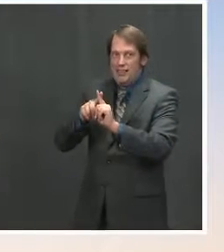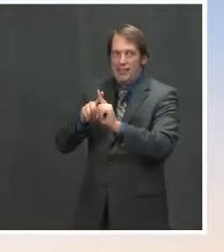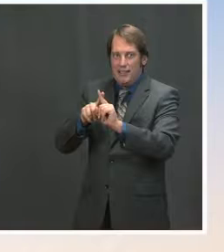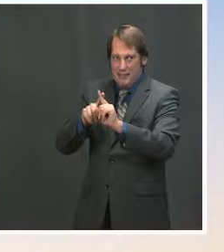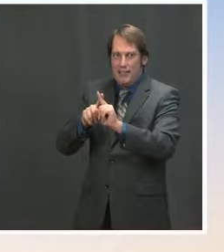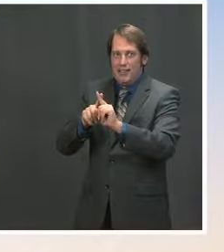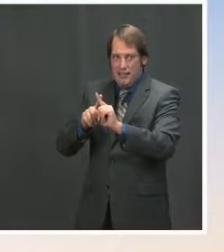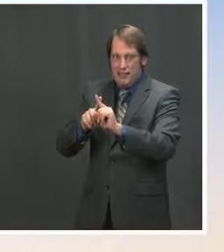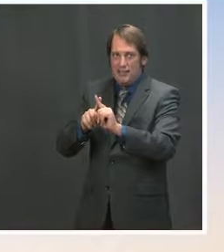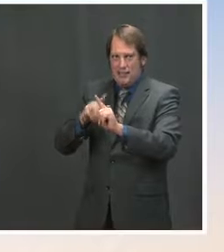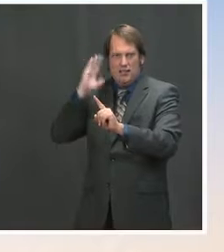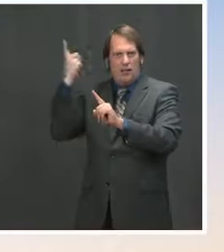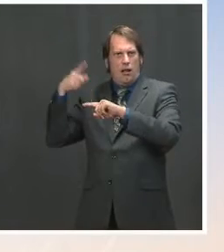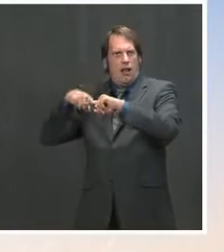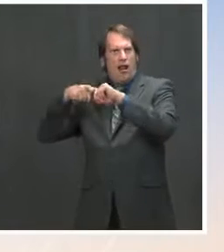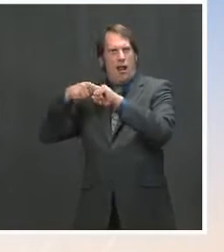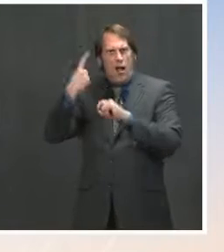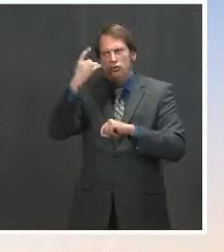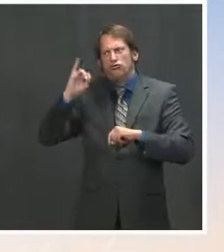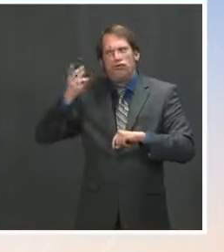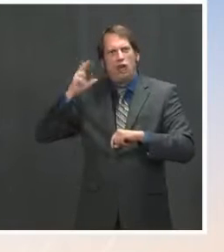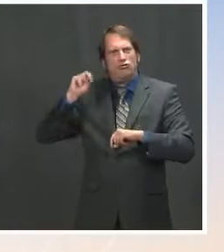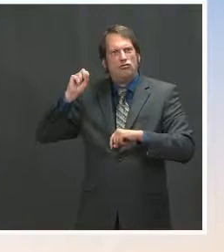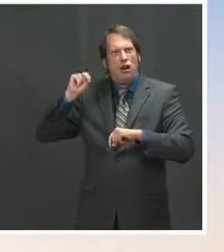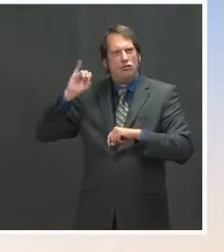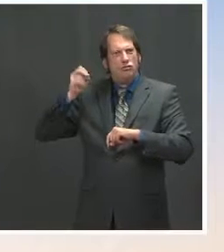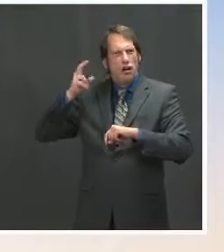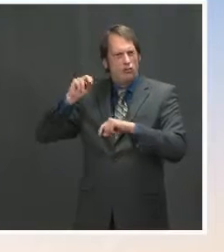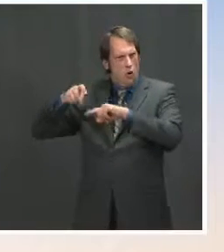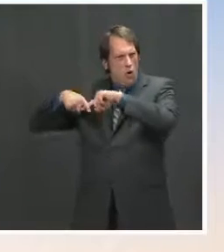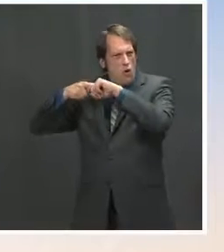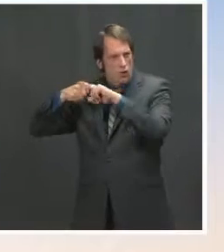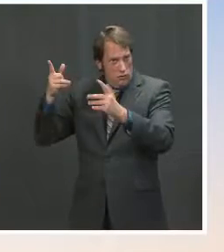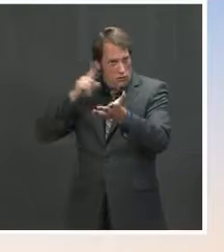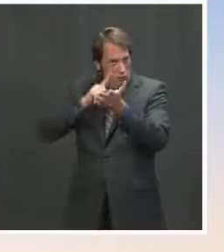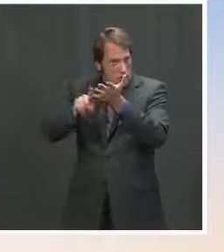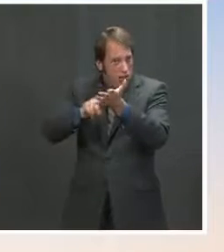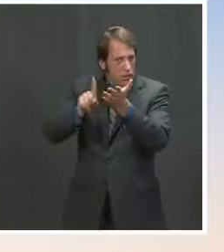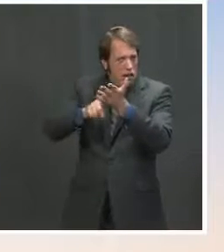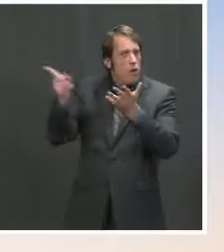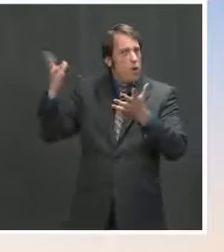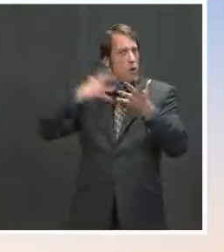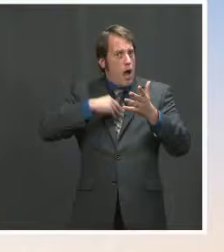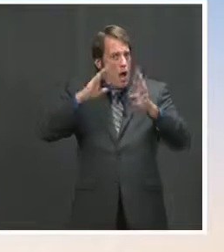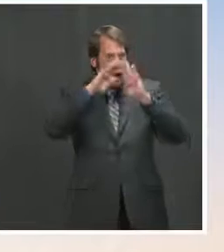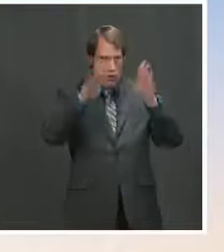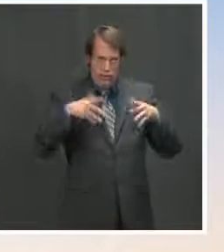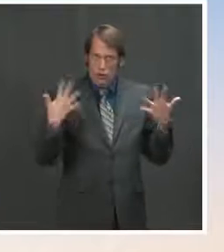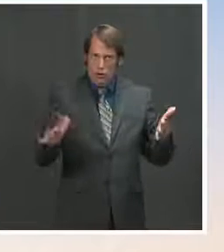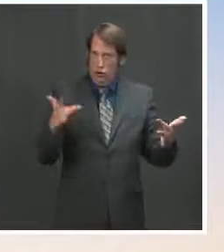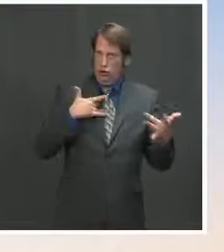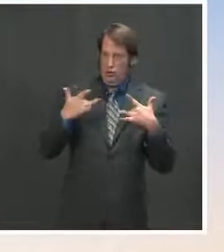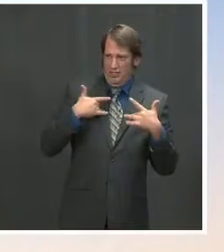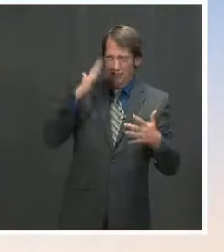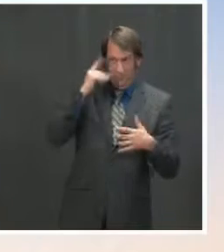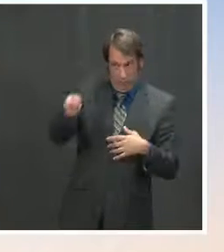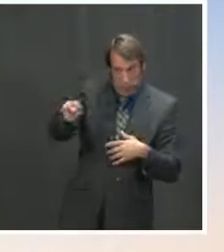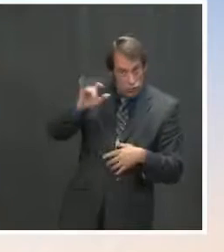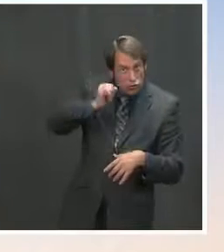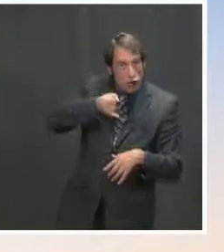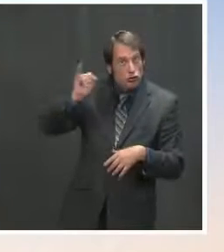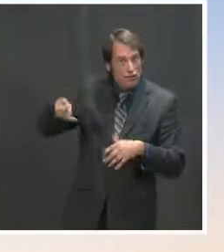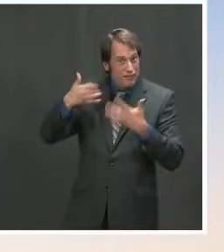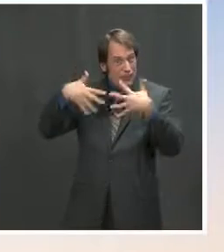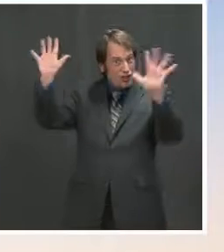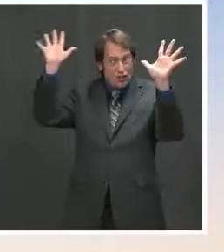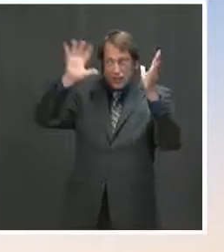the next mm-hmm. step will be. Is the White House concerned, or what is the level of concern, that J&J's reputation may be harmed during this time